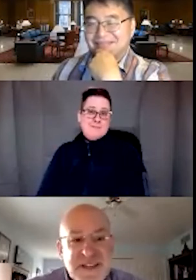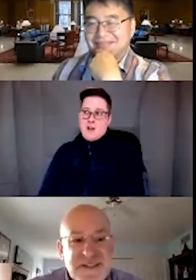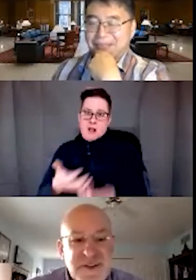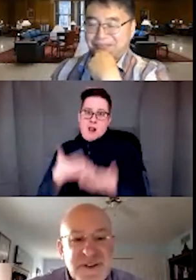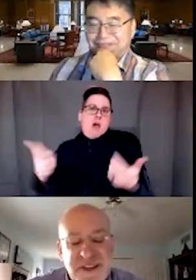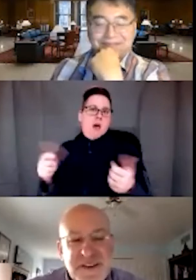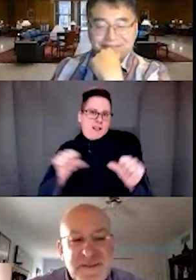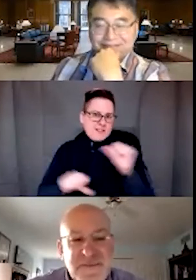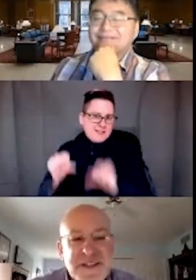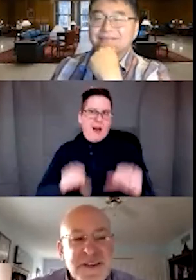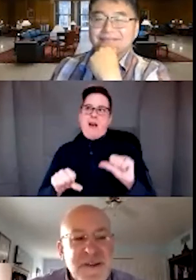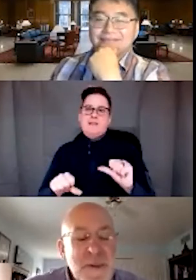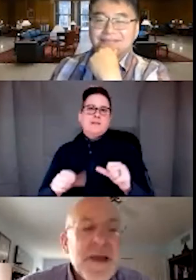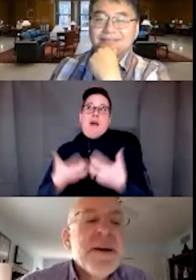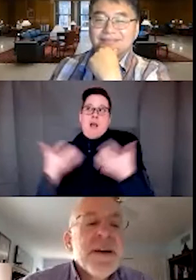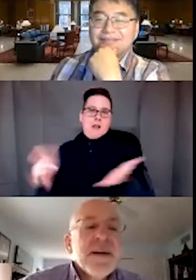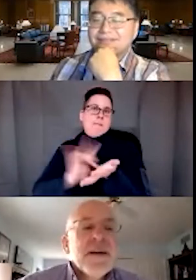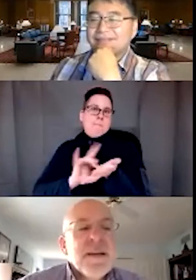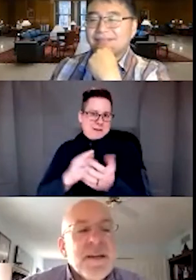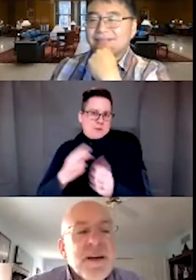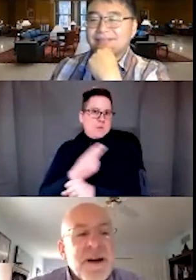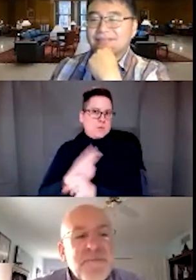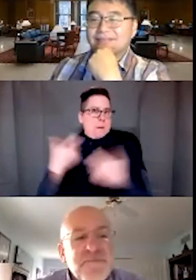science and certainly in medicine.